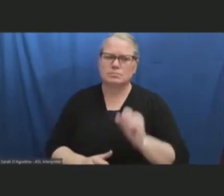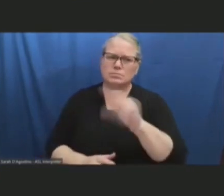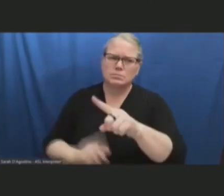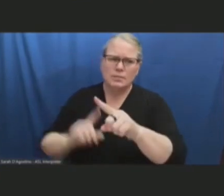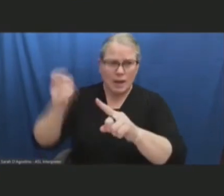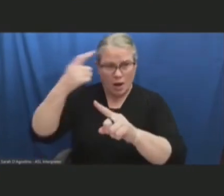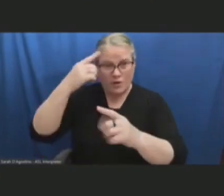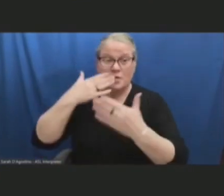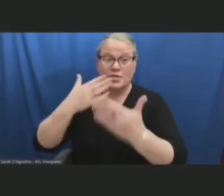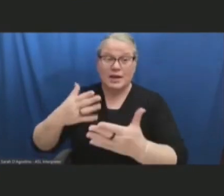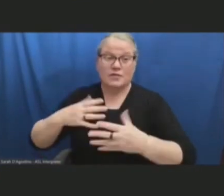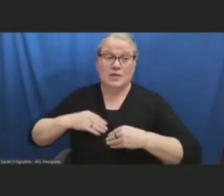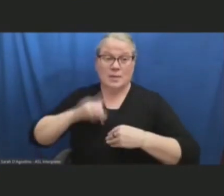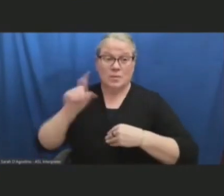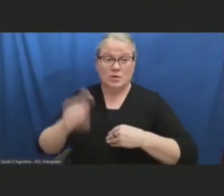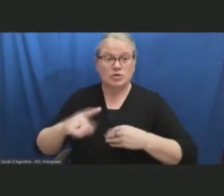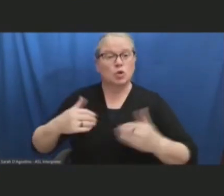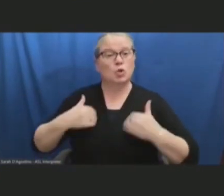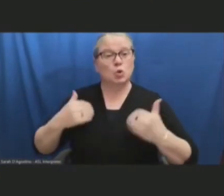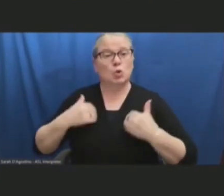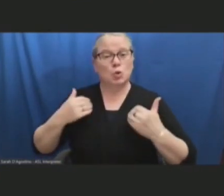of youth crime in Connecticut?